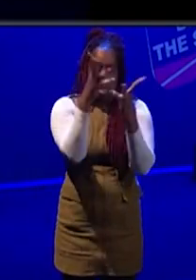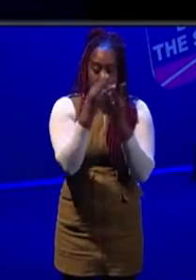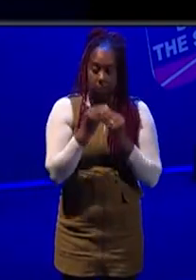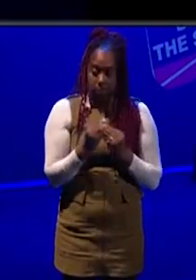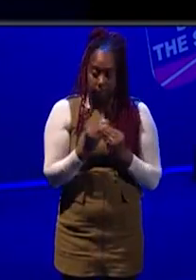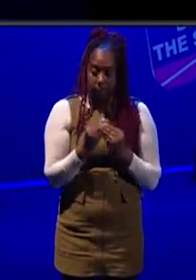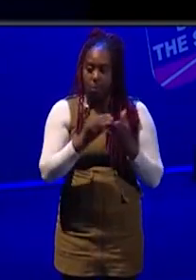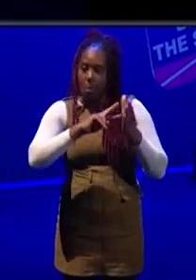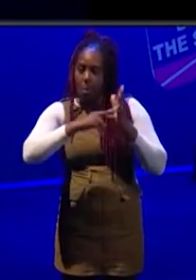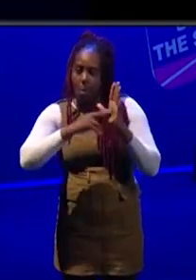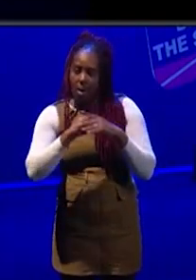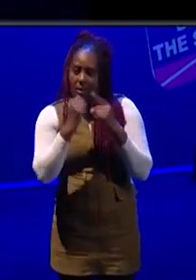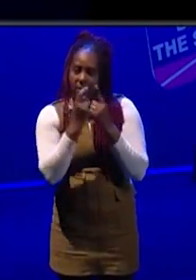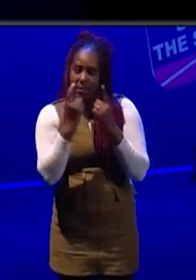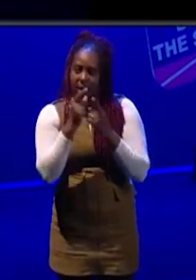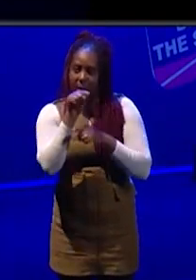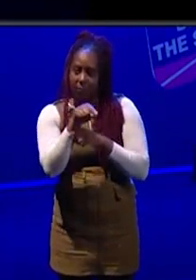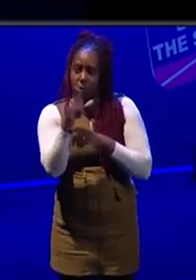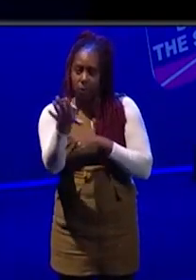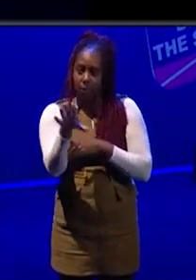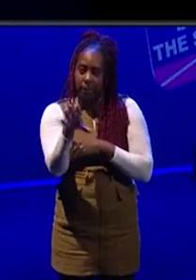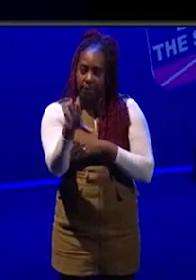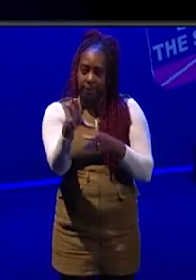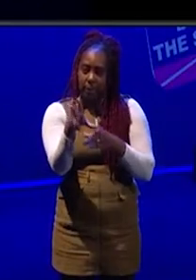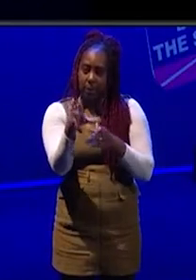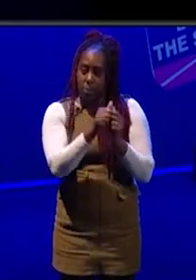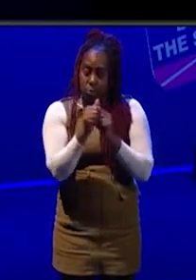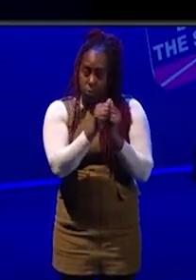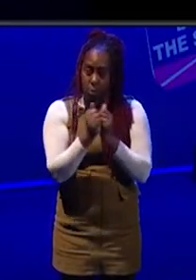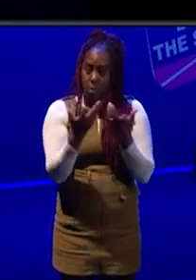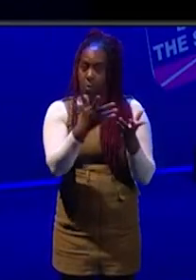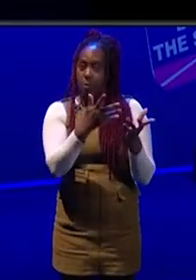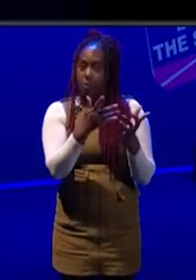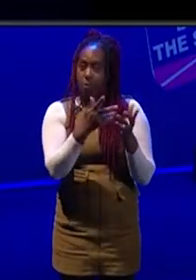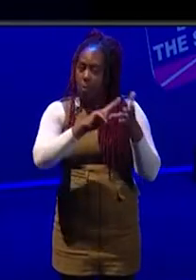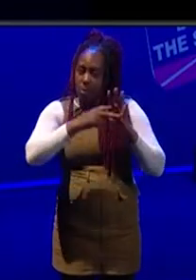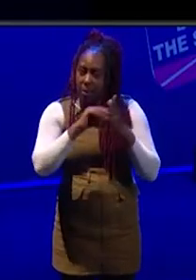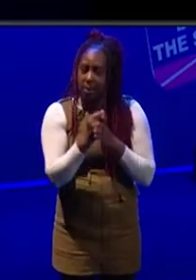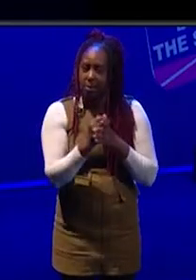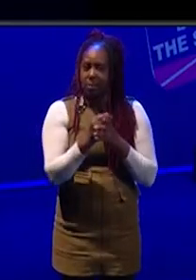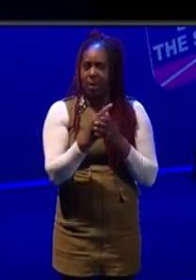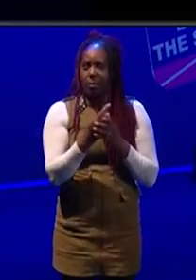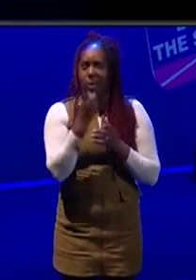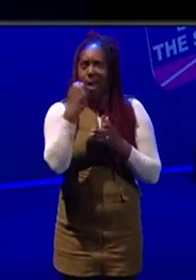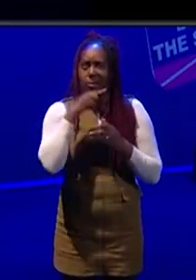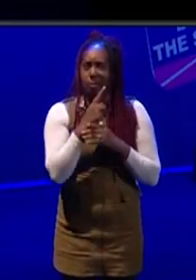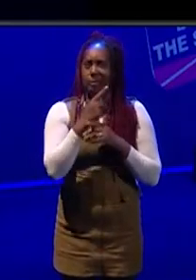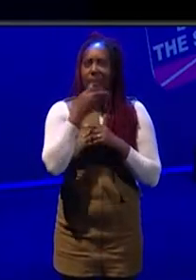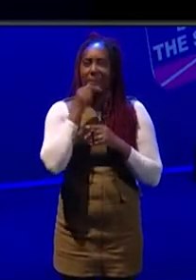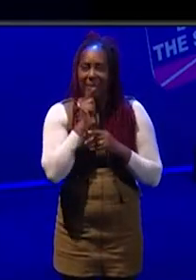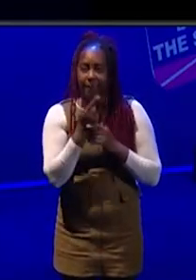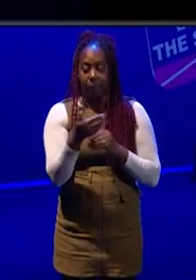and we've organised ourselves into being a membership organisation. There's a database, there's hundreds of people on it. So if you're trying to find